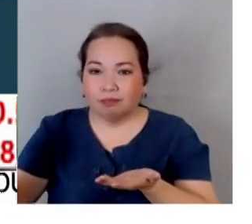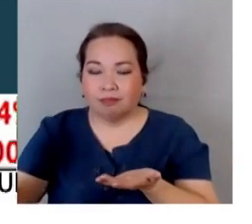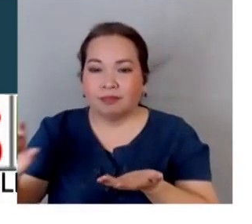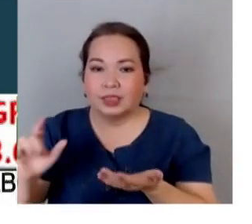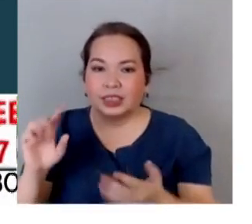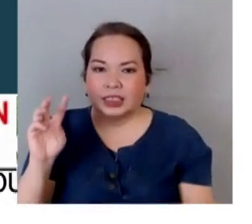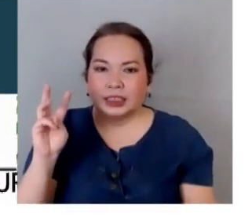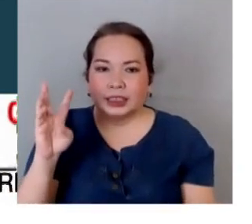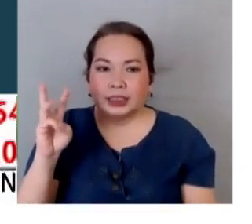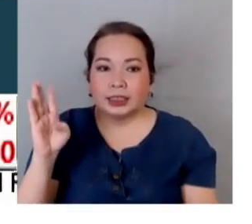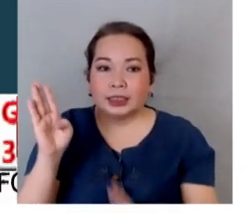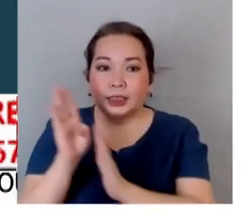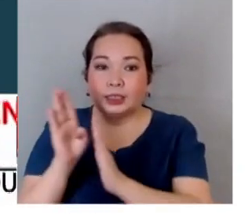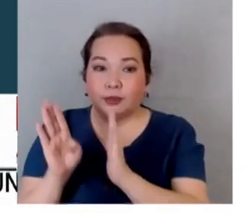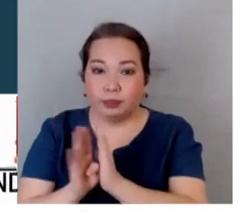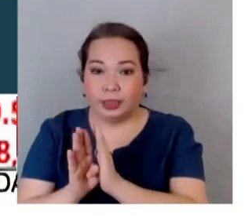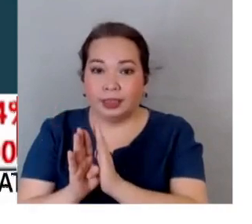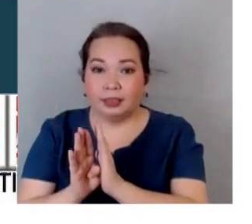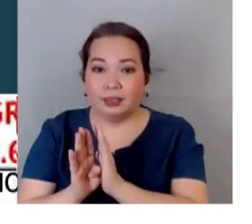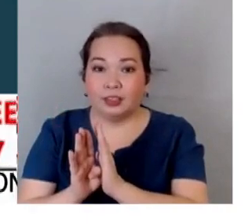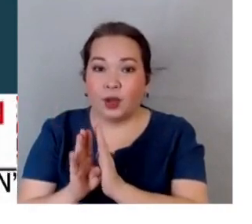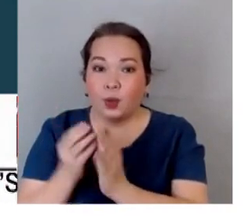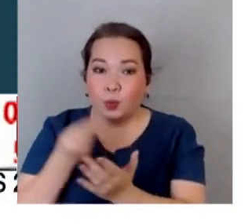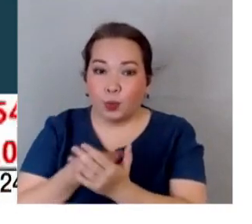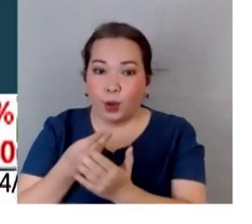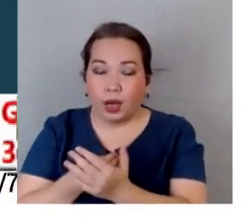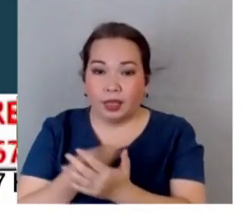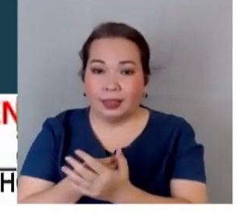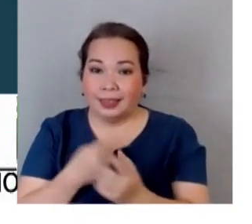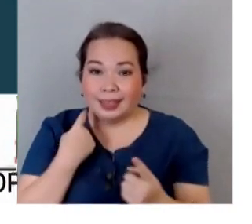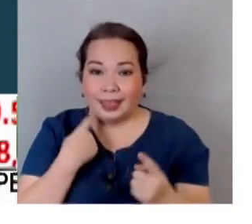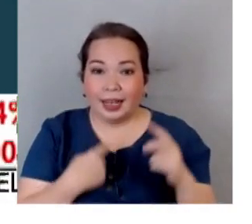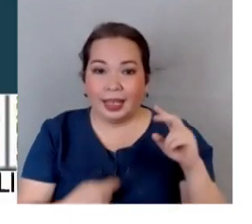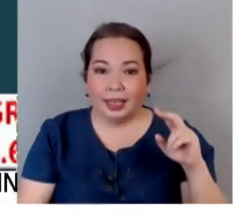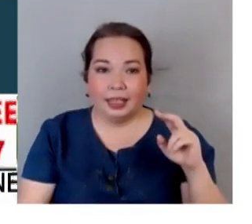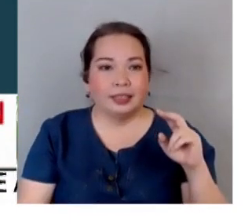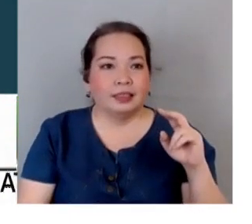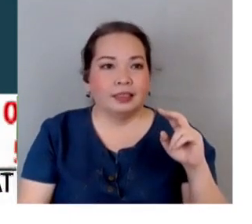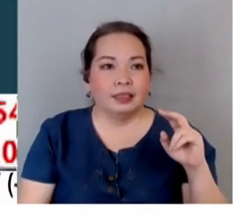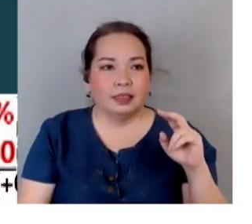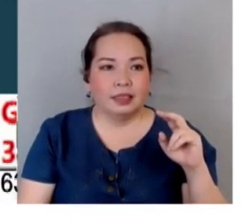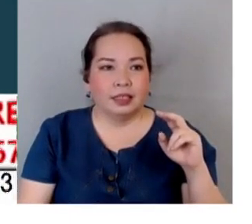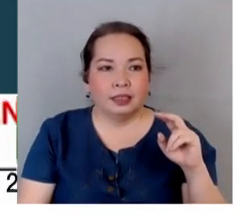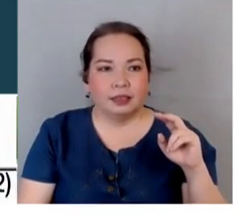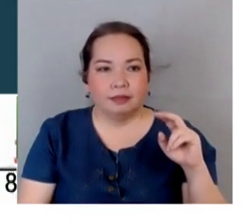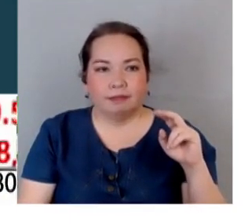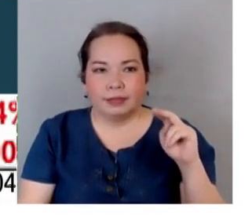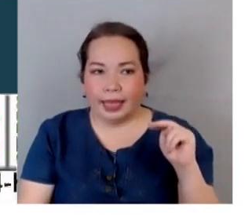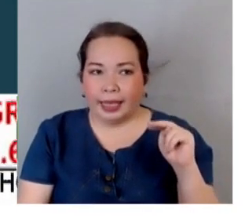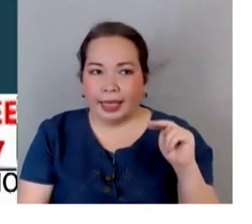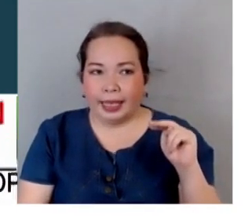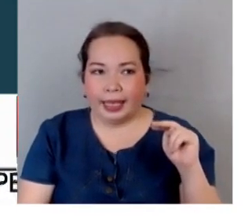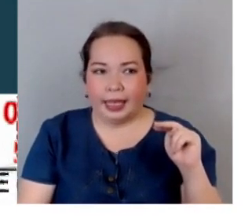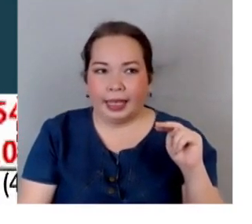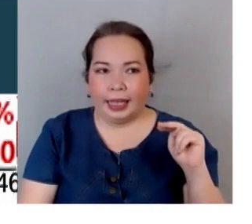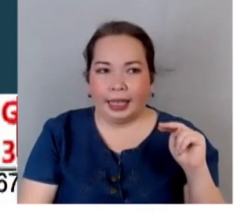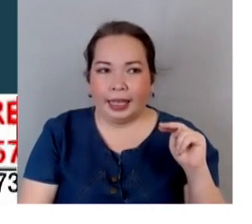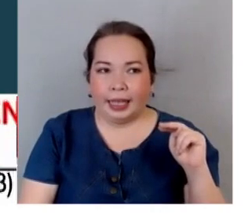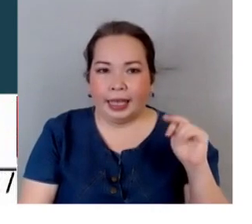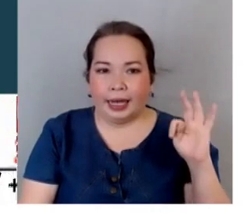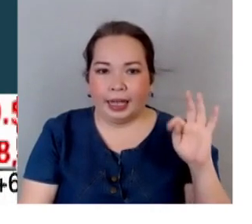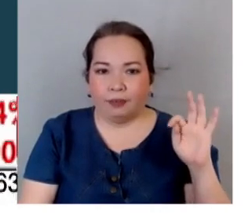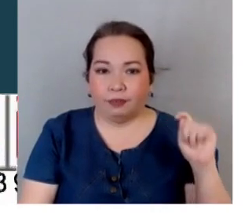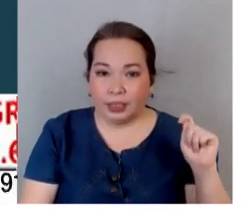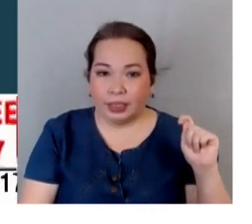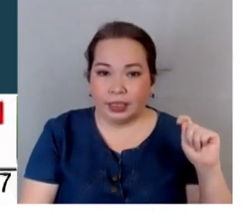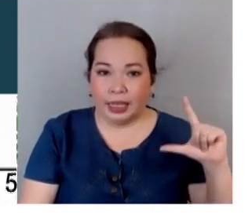Force to End Local Communist Armed Conflict. What are your reasons for doing so, and what's the support that